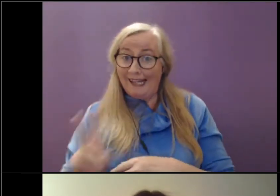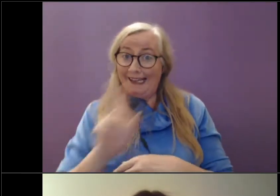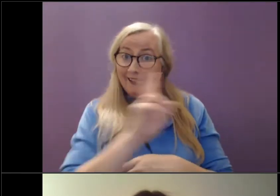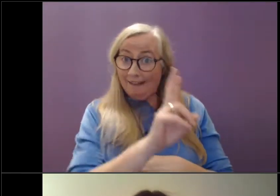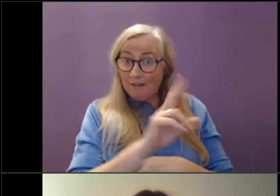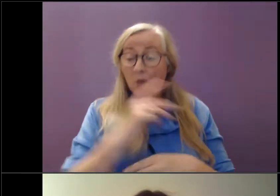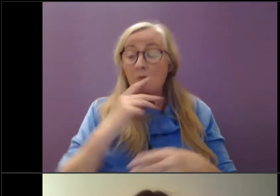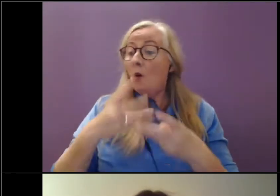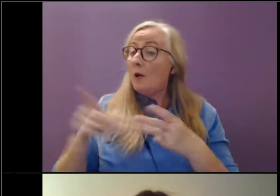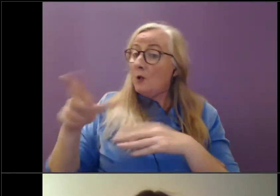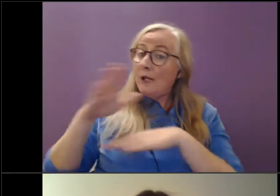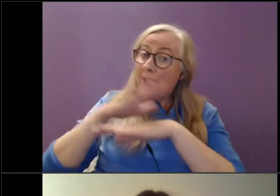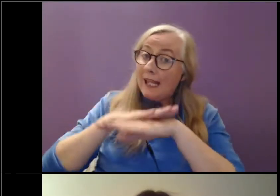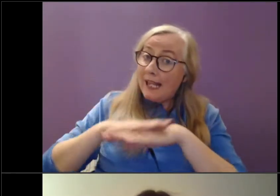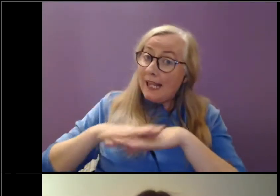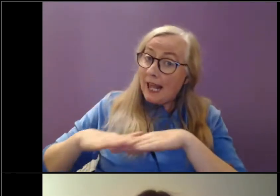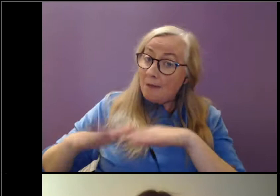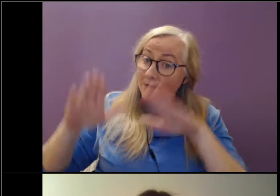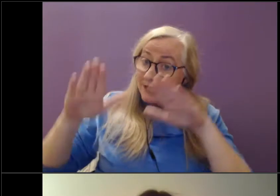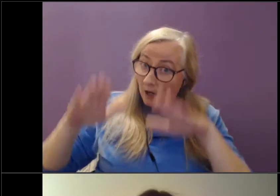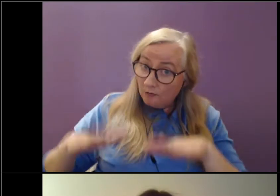us.